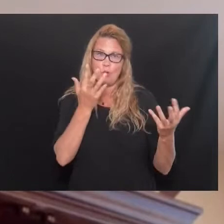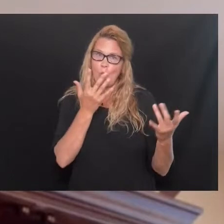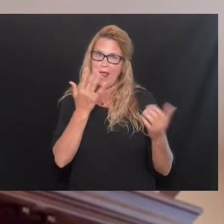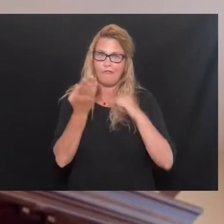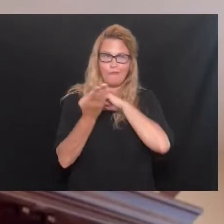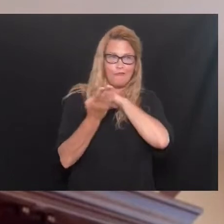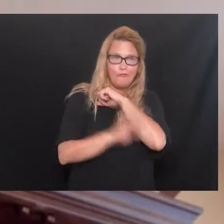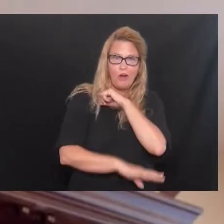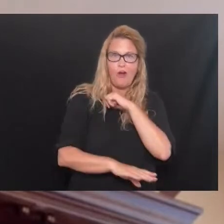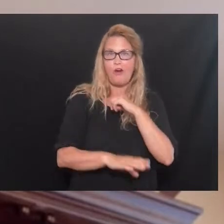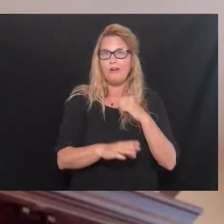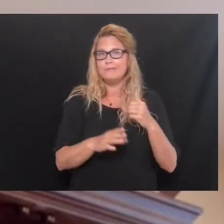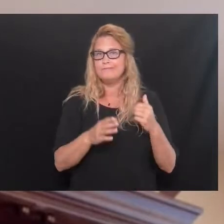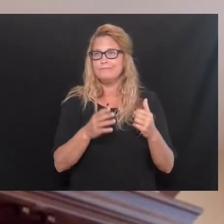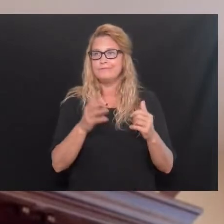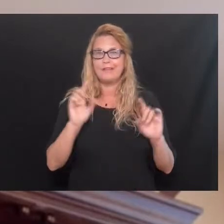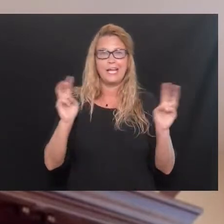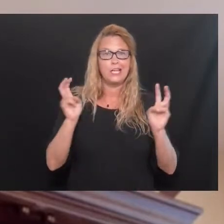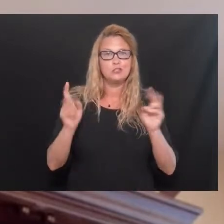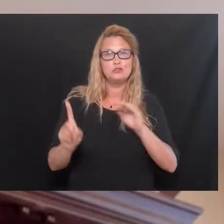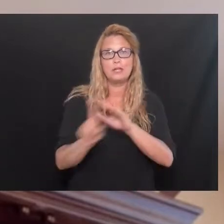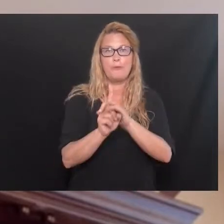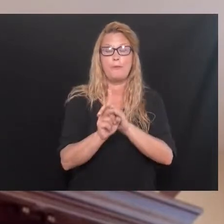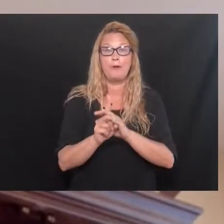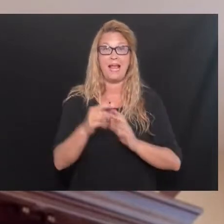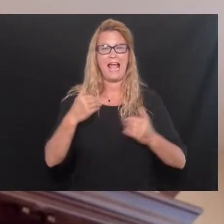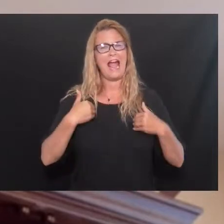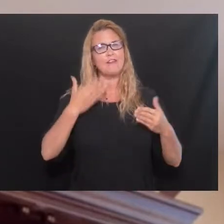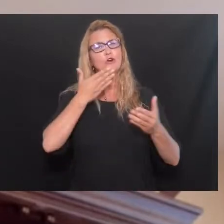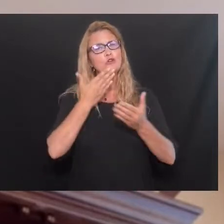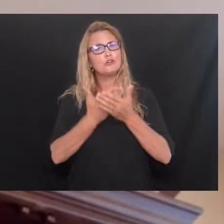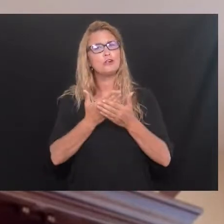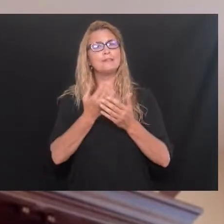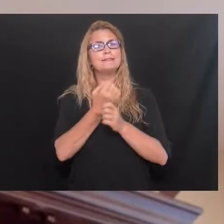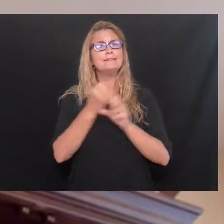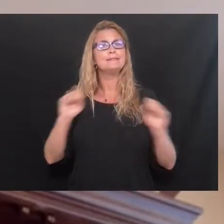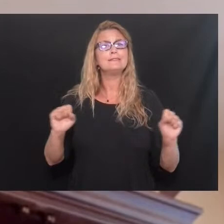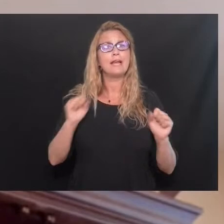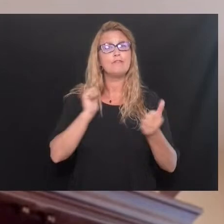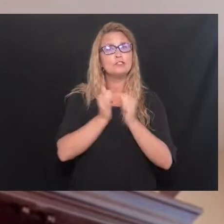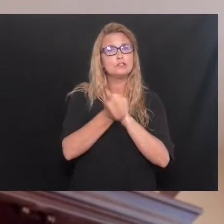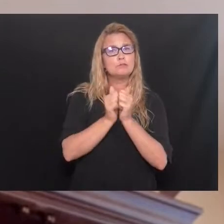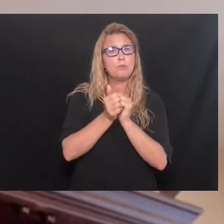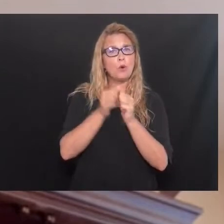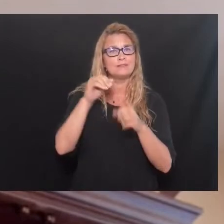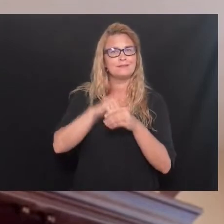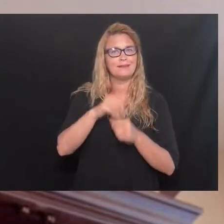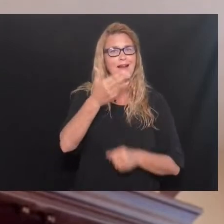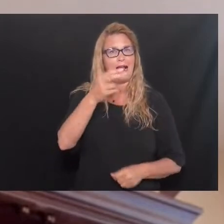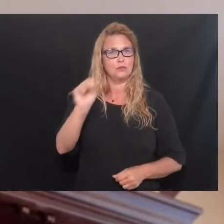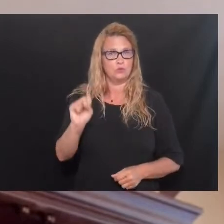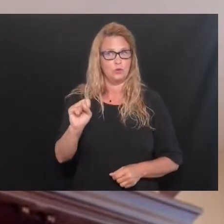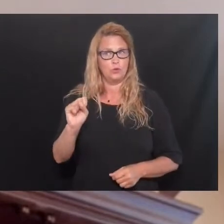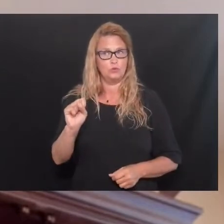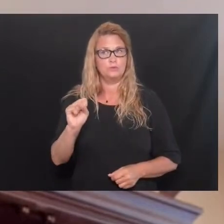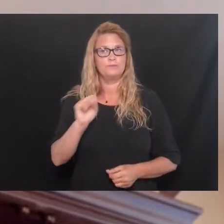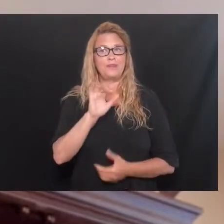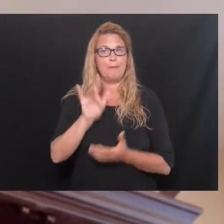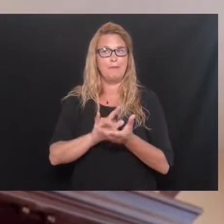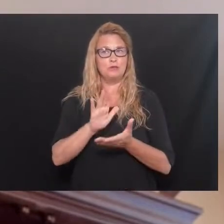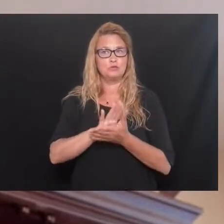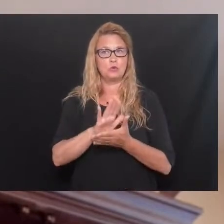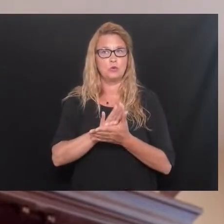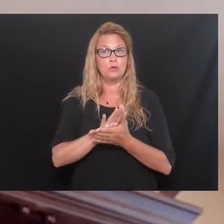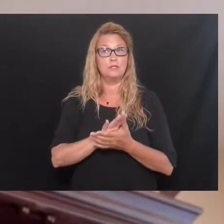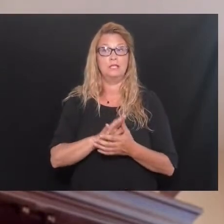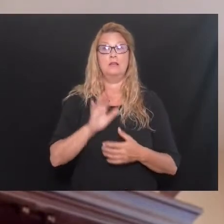other issues, and have a good sports year in your high school years going forward. and your middle school years.